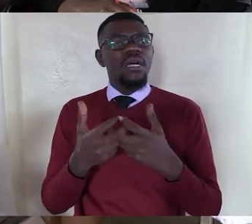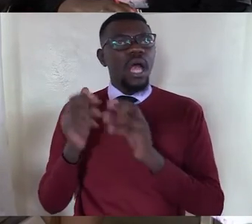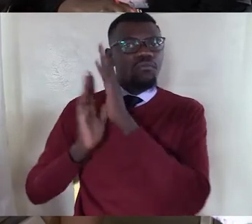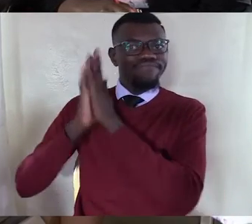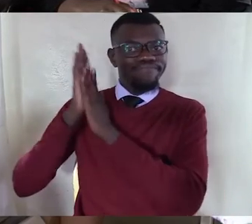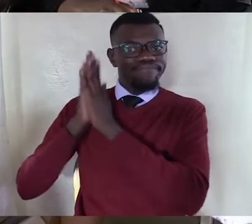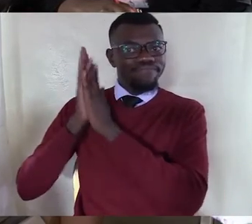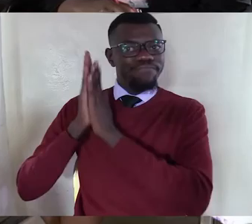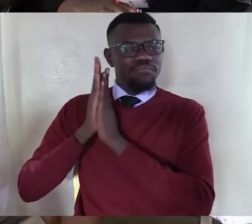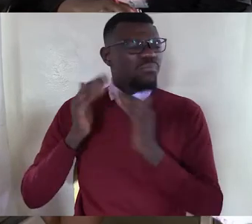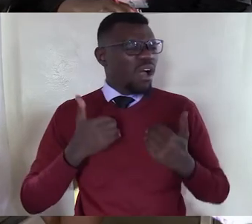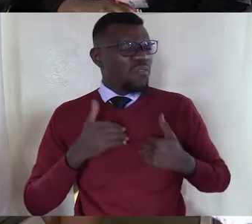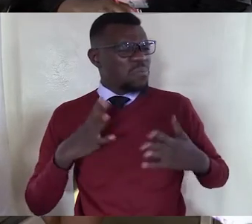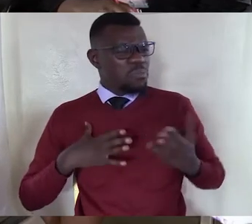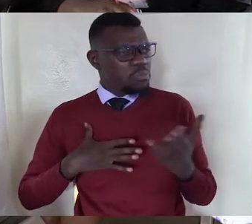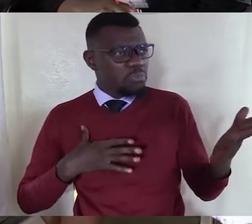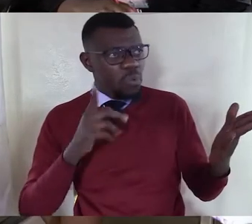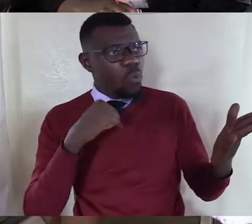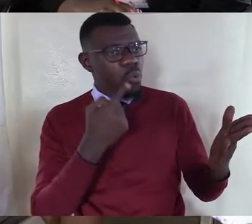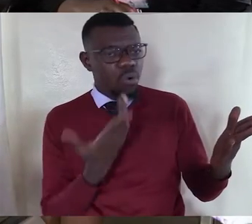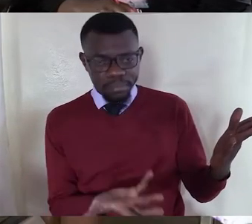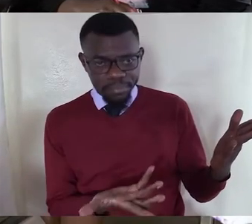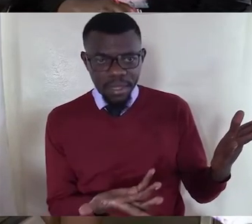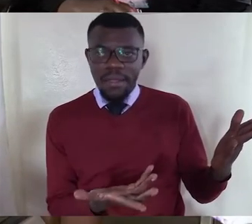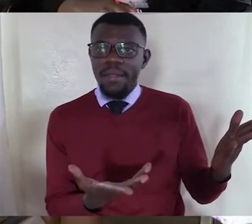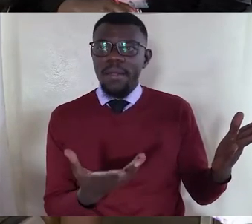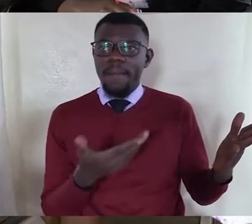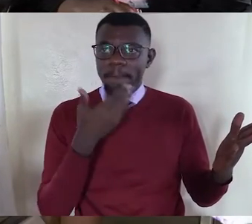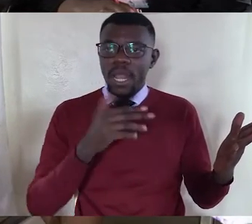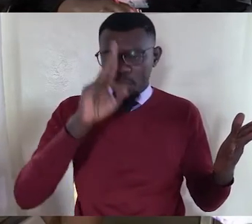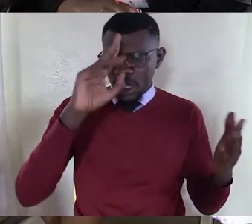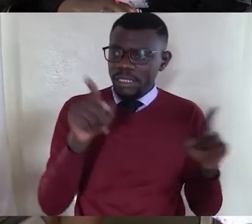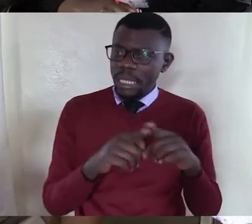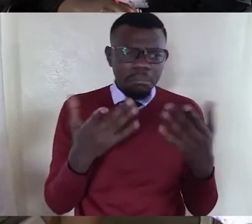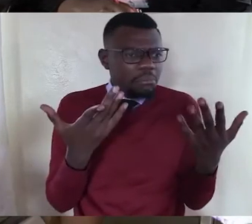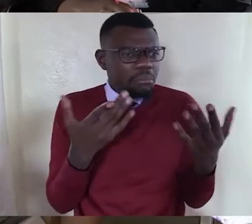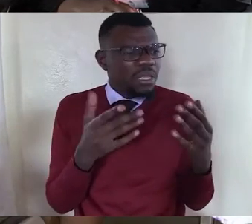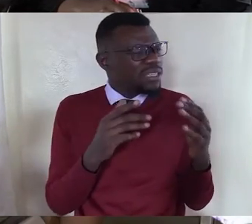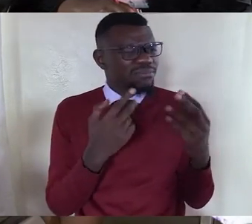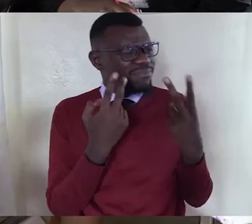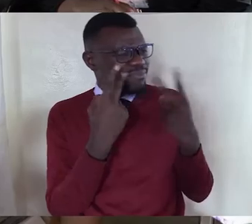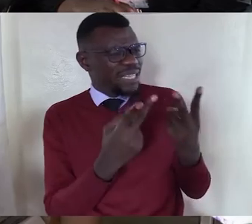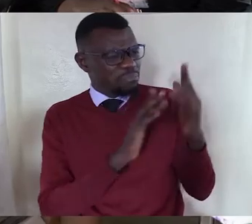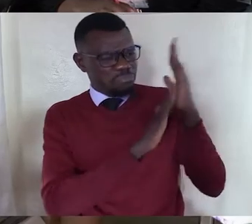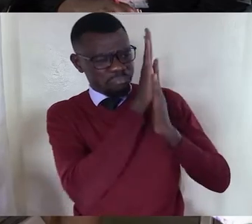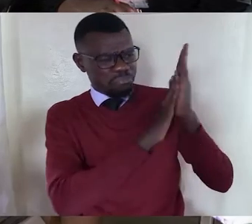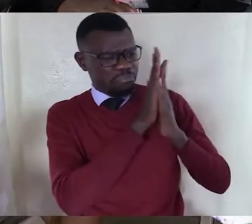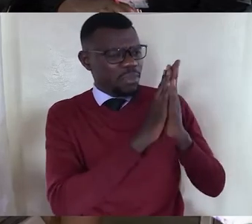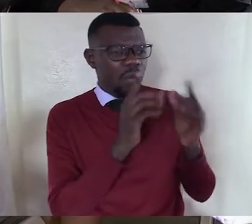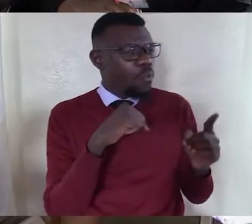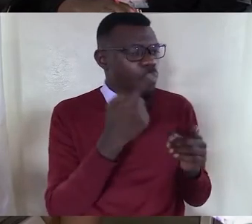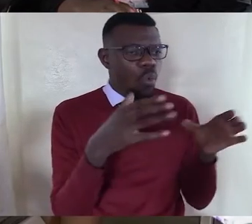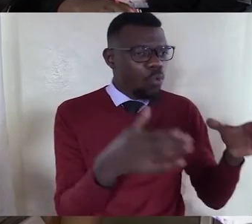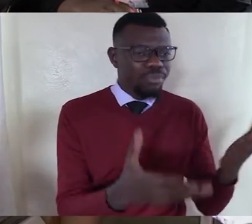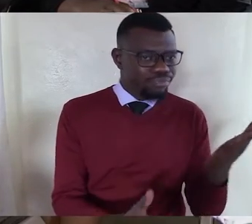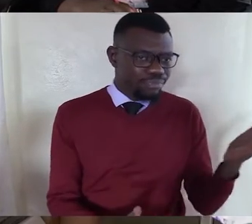mean, like, really, that's a statement that the state, the police is making, that we have come here and we are ready to kill you. And I think we